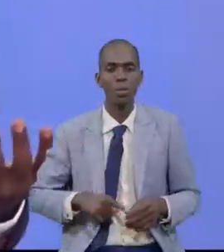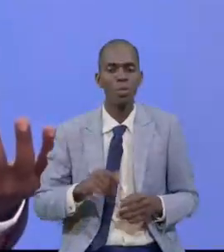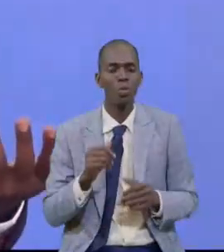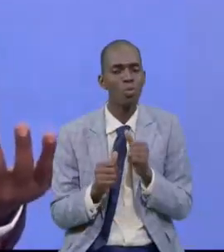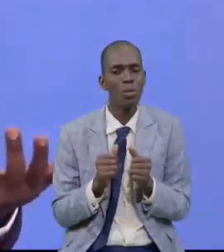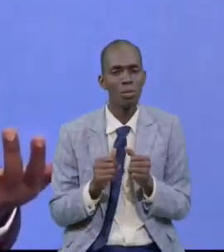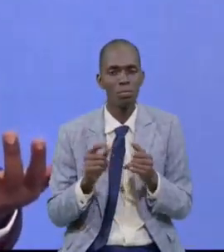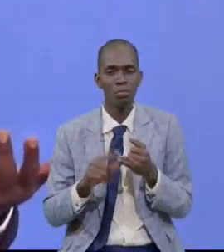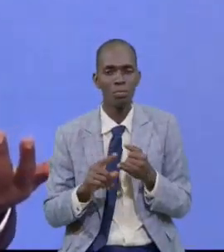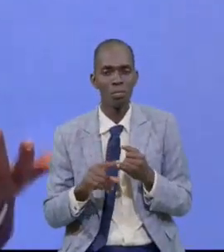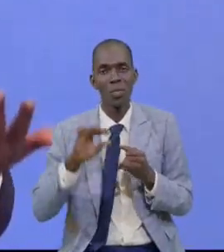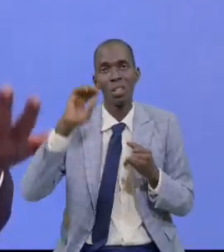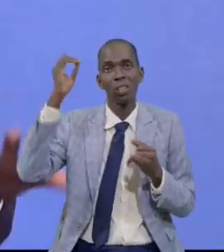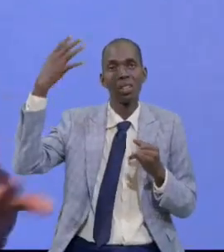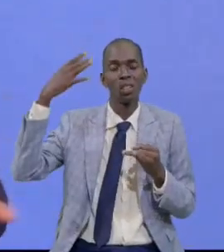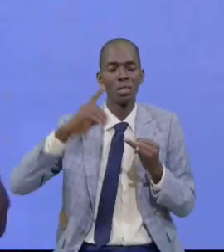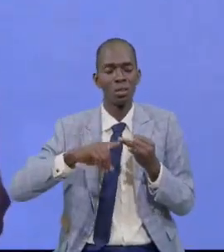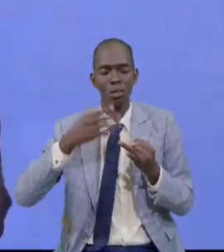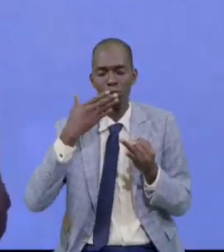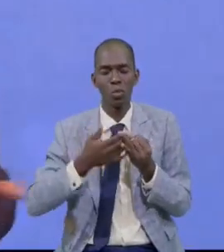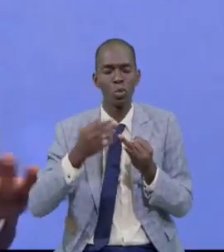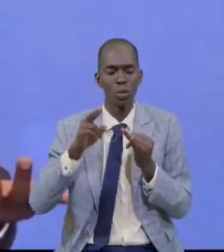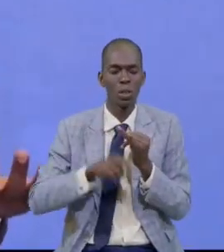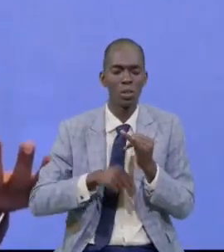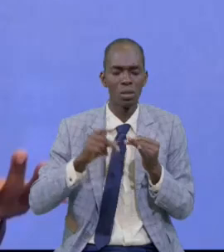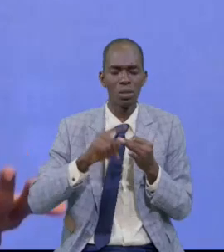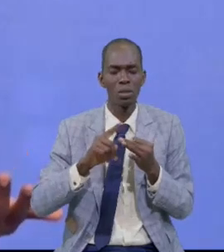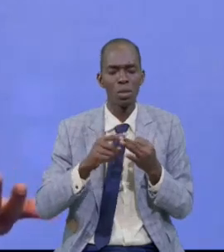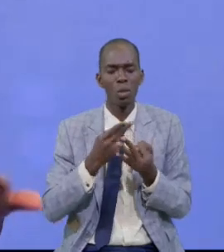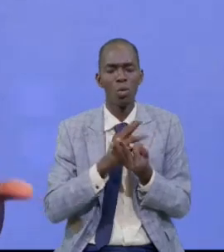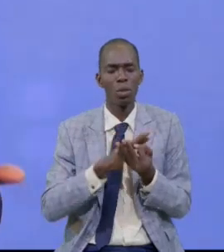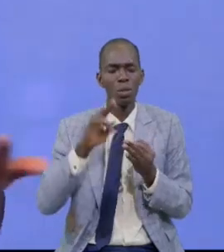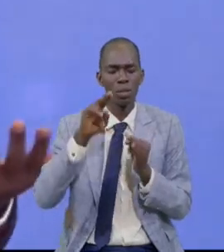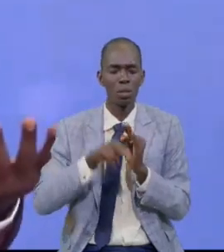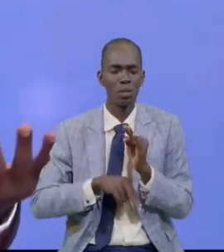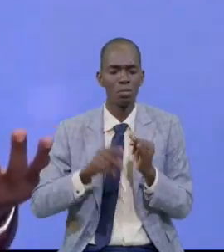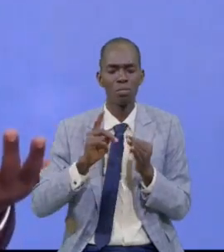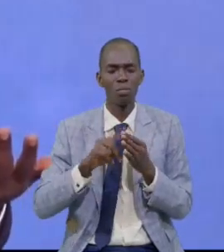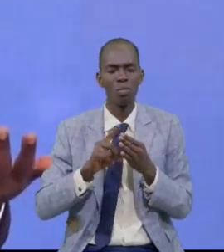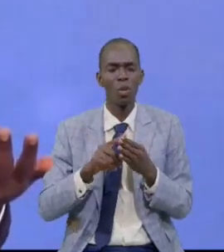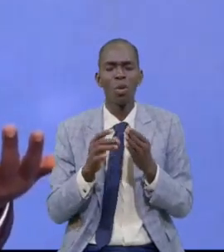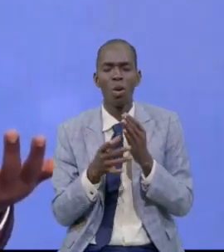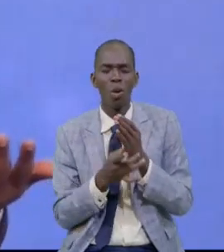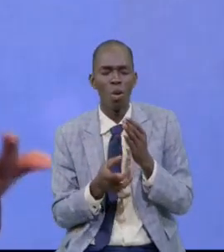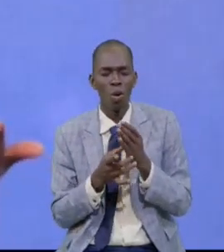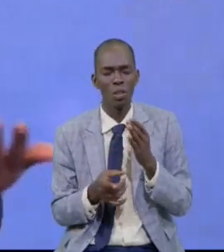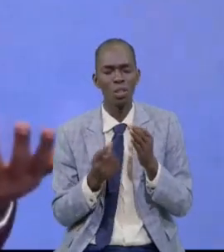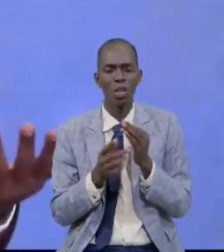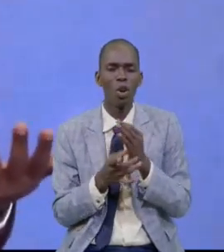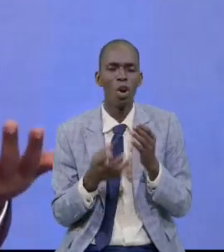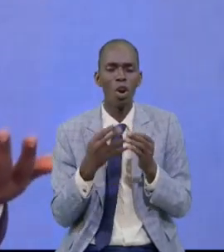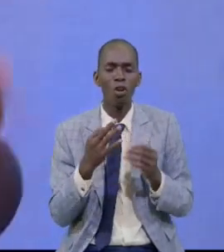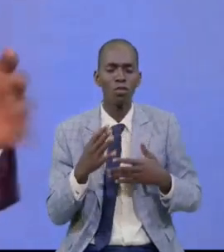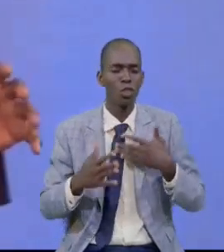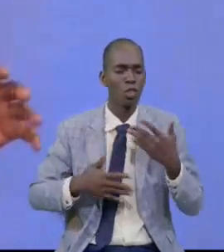Goodness. Godliness. Oil. The oil of joy. The oil